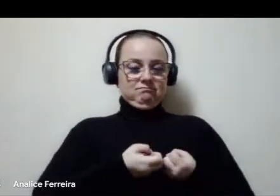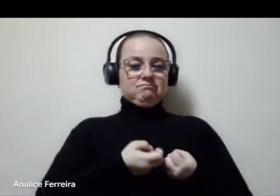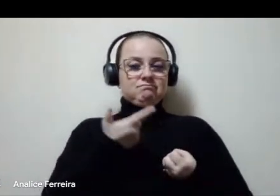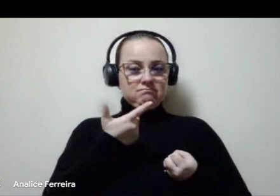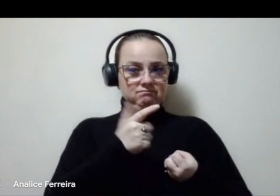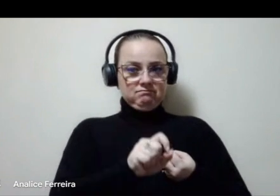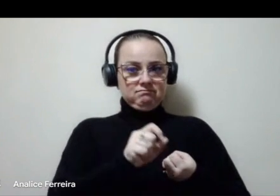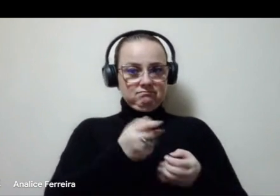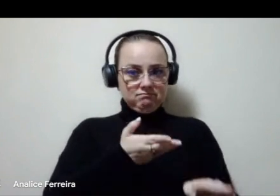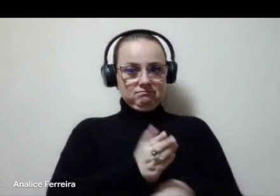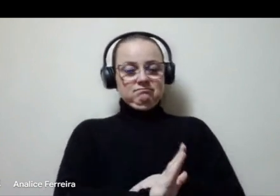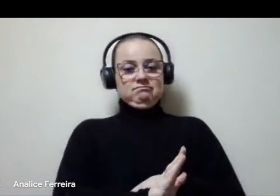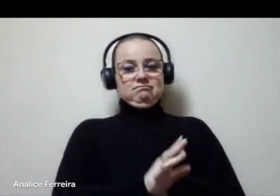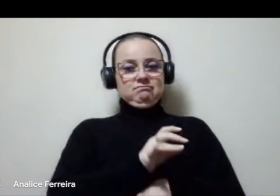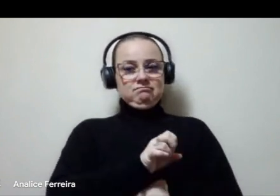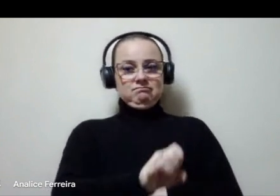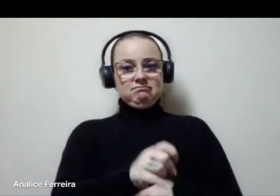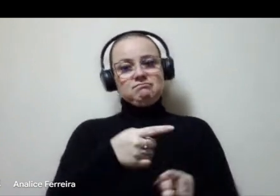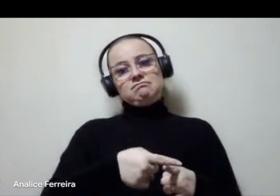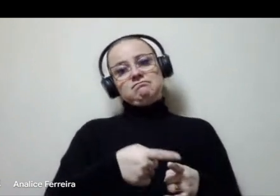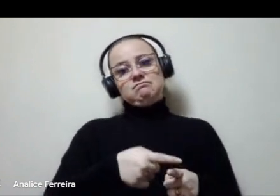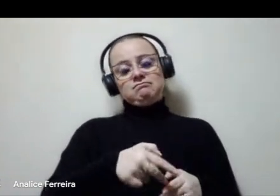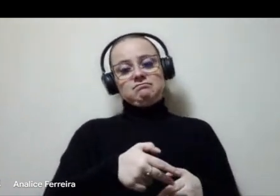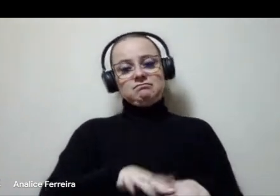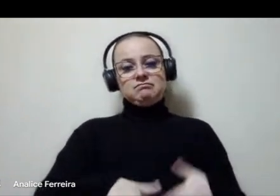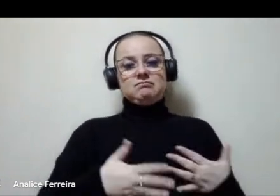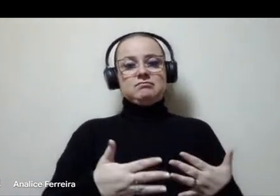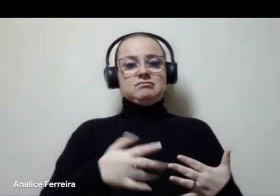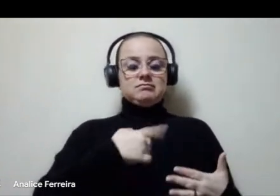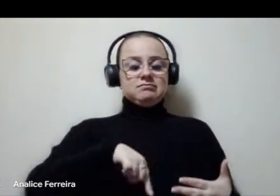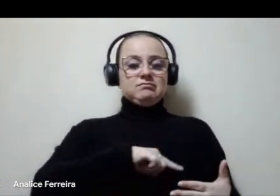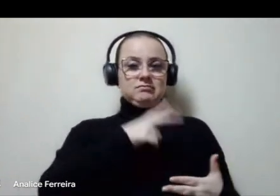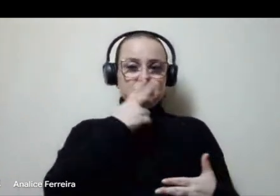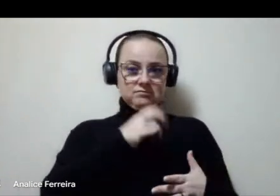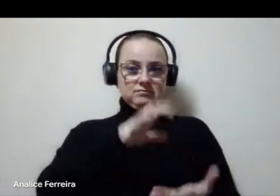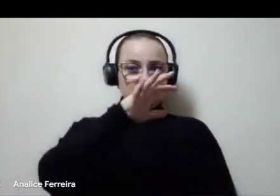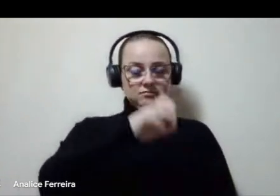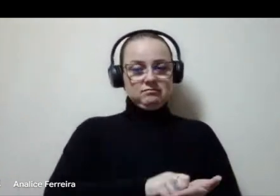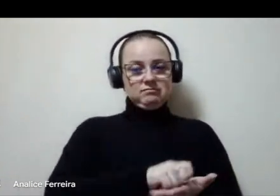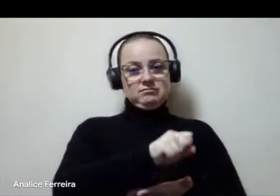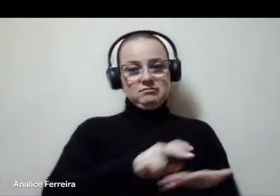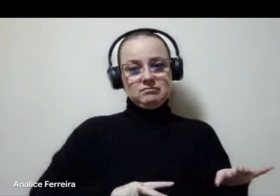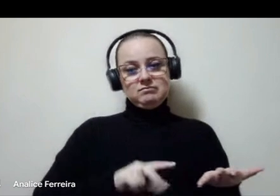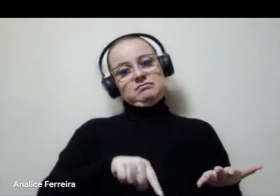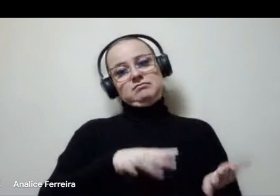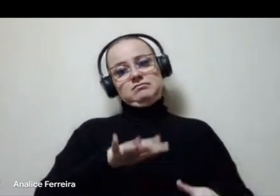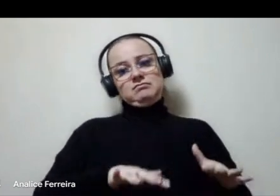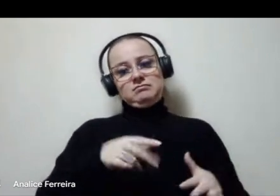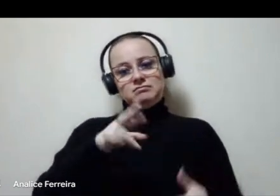editals. So, even when we open an edital of credencement of Parecerists, many Parecerists do Rio Grande do Norte